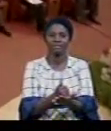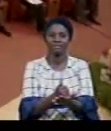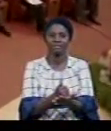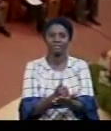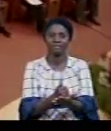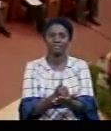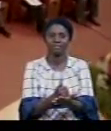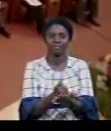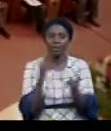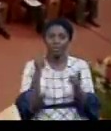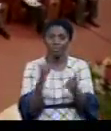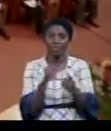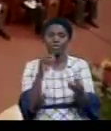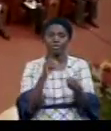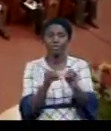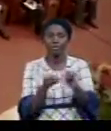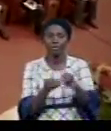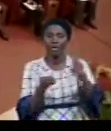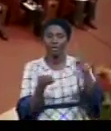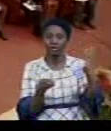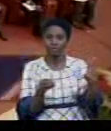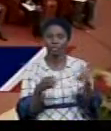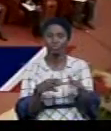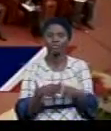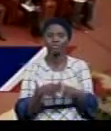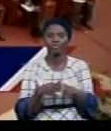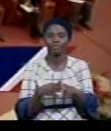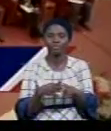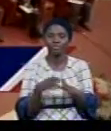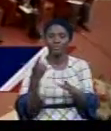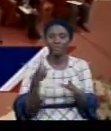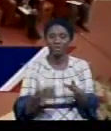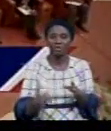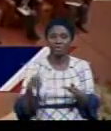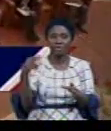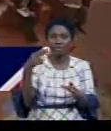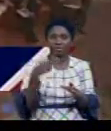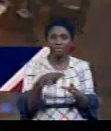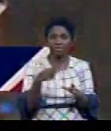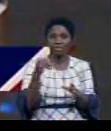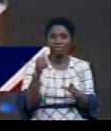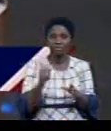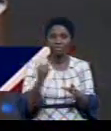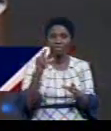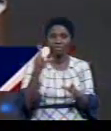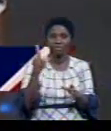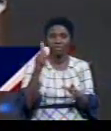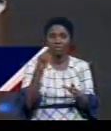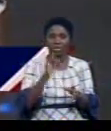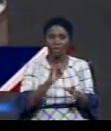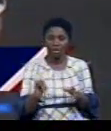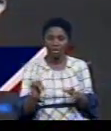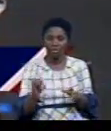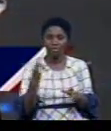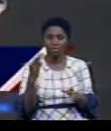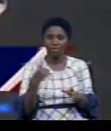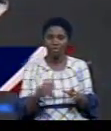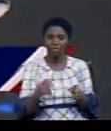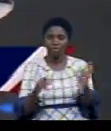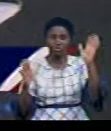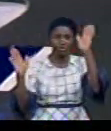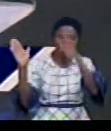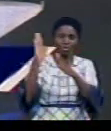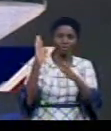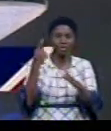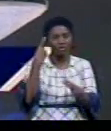Point number two is the halting of the stormy for his people. We're